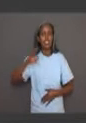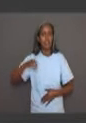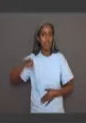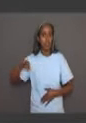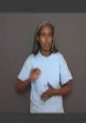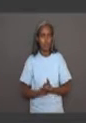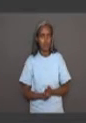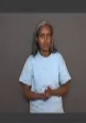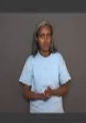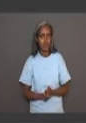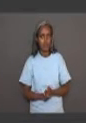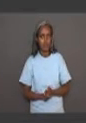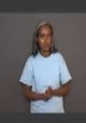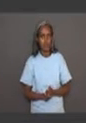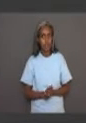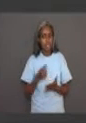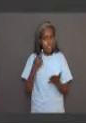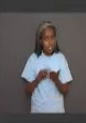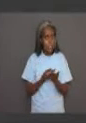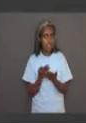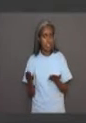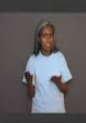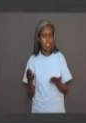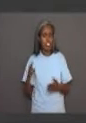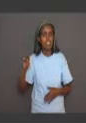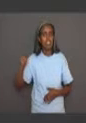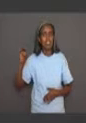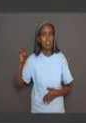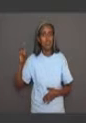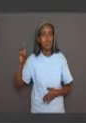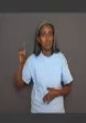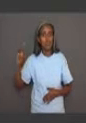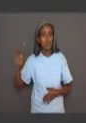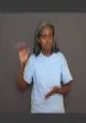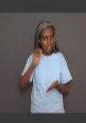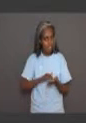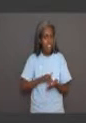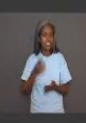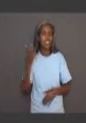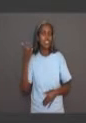frequency. In this case, the mode is again